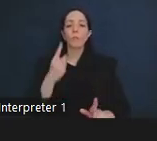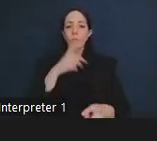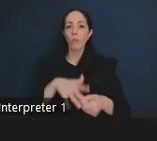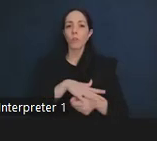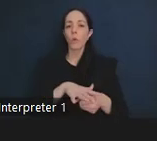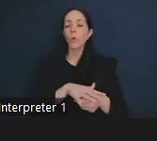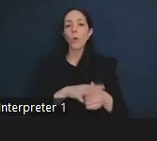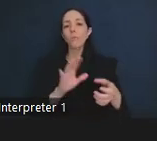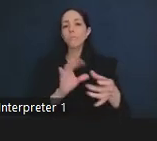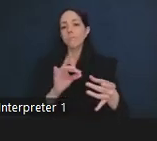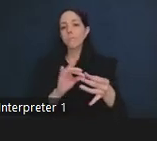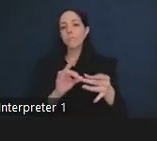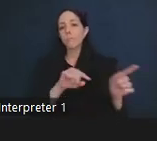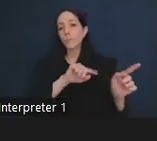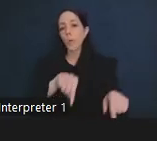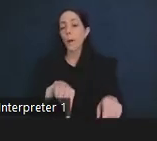MAC. So